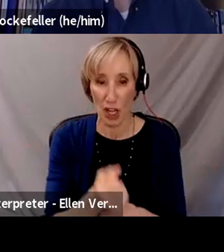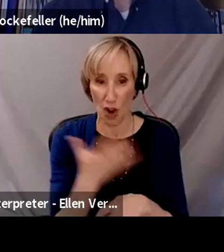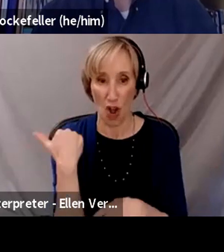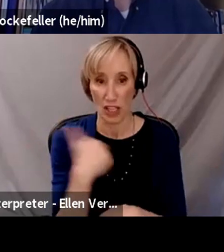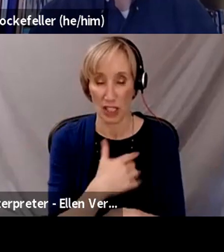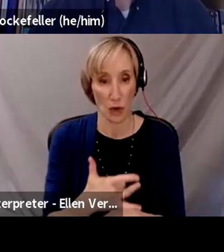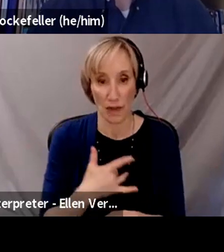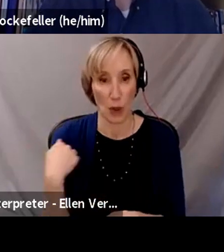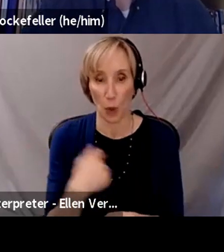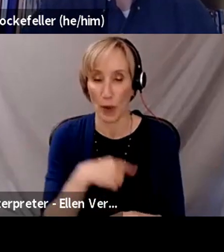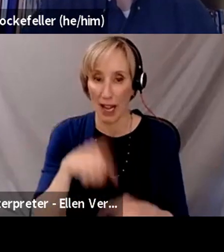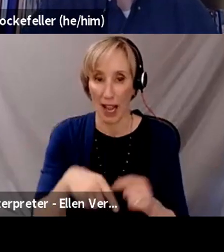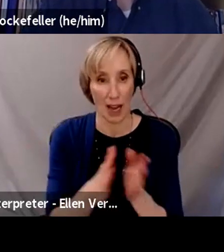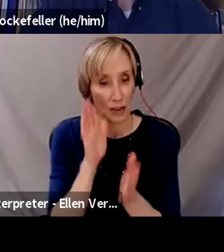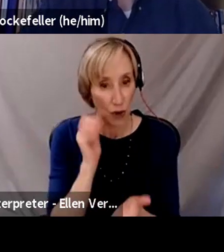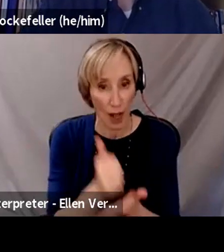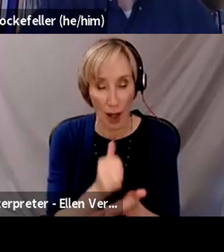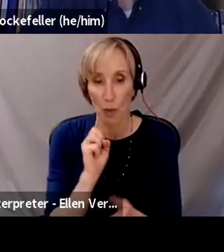that.